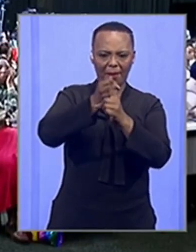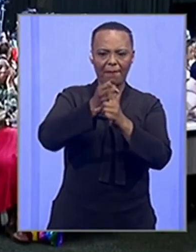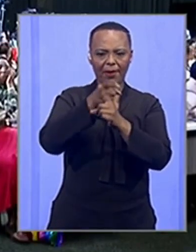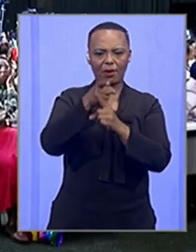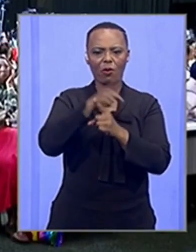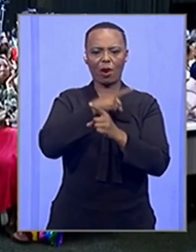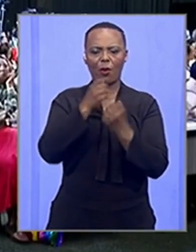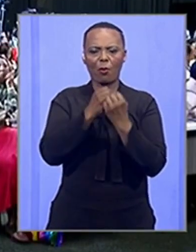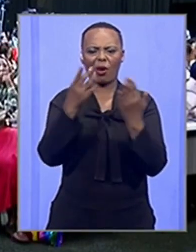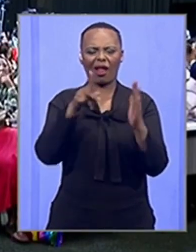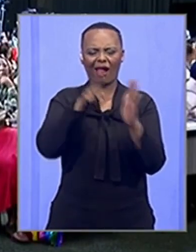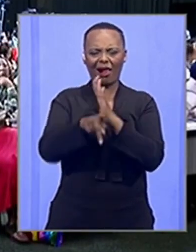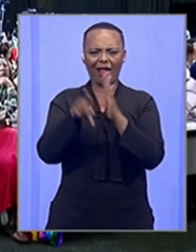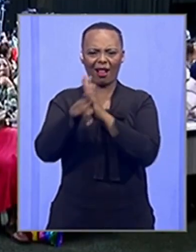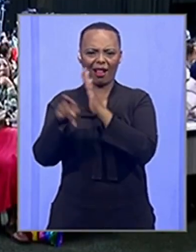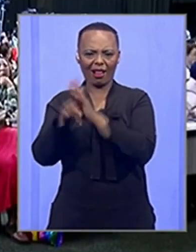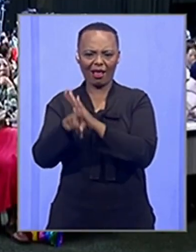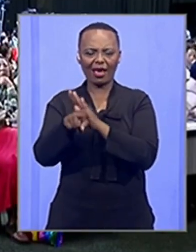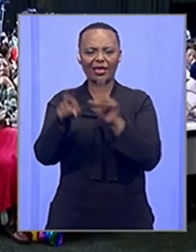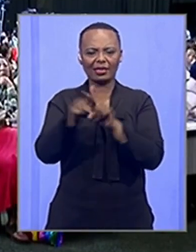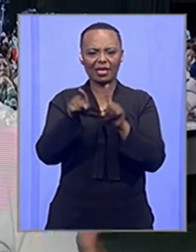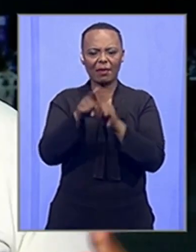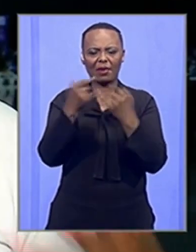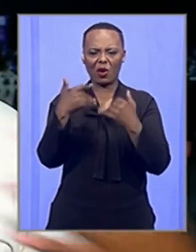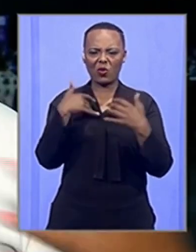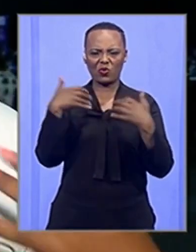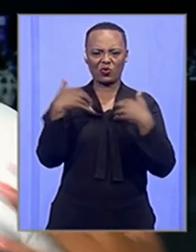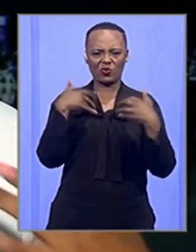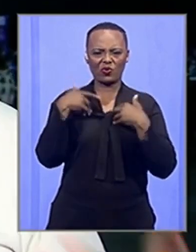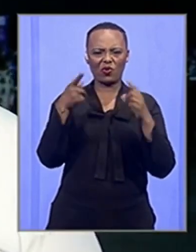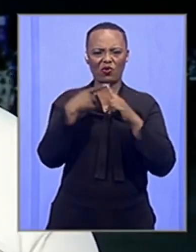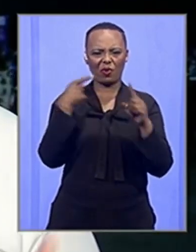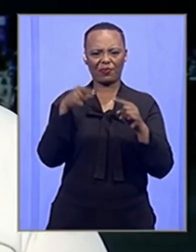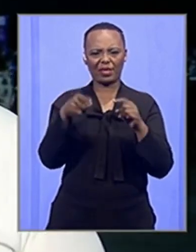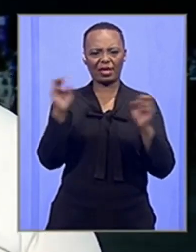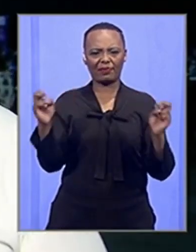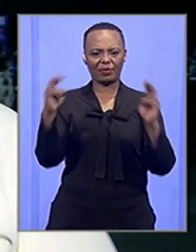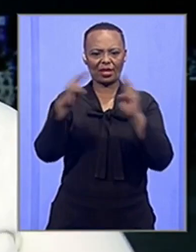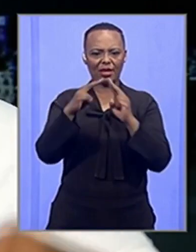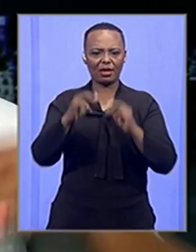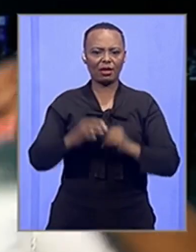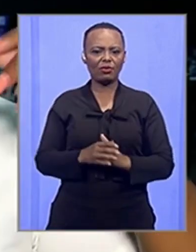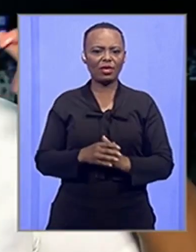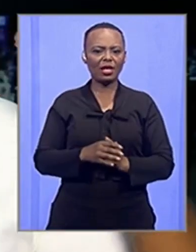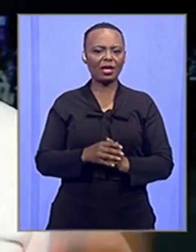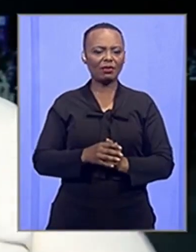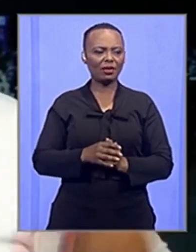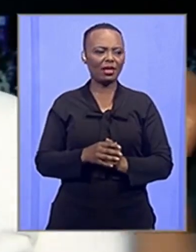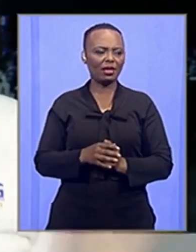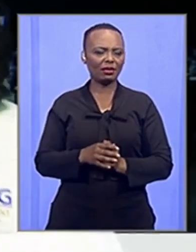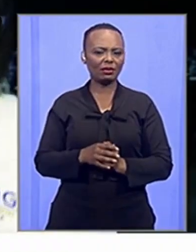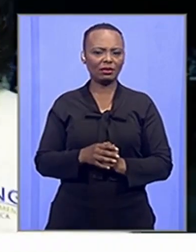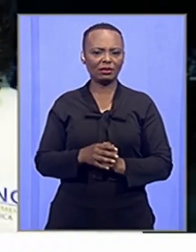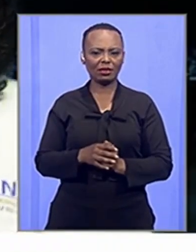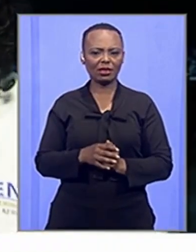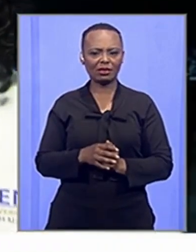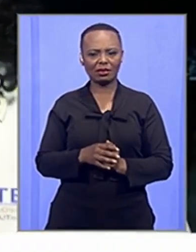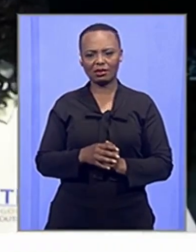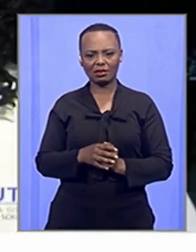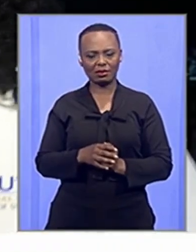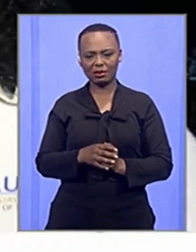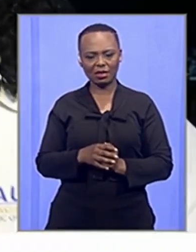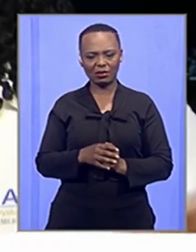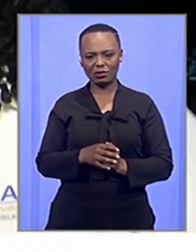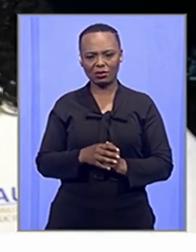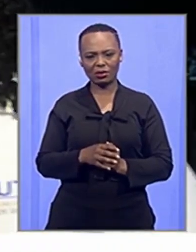ke dipheša-maretše ba sa na le dipelaelo. As Kgoro Foundation, we have not received not even 5 cents from the